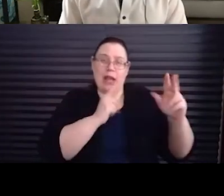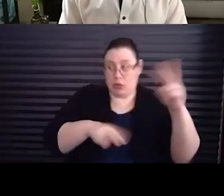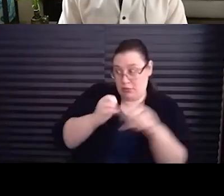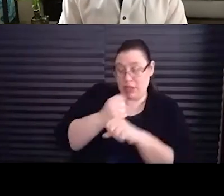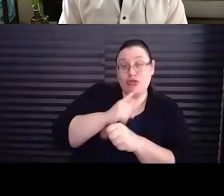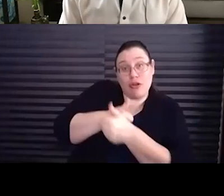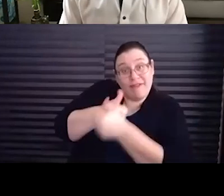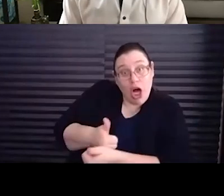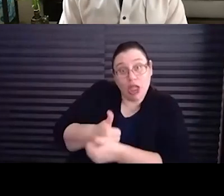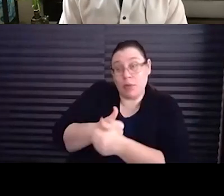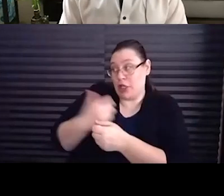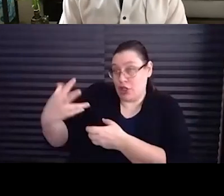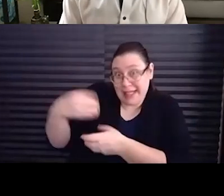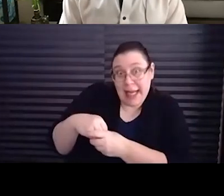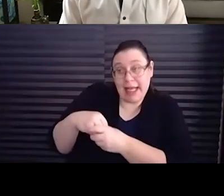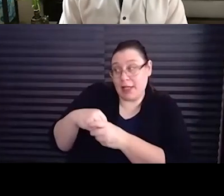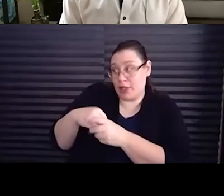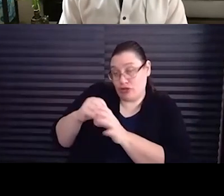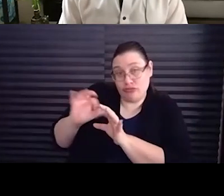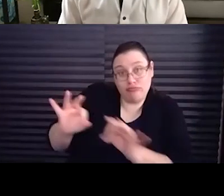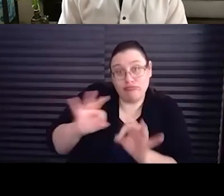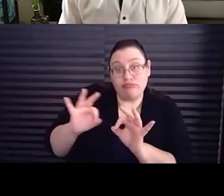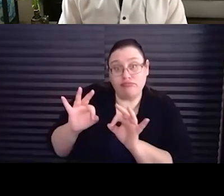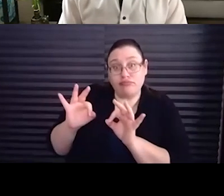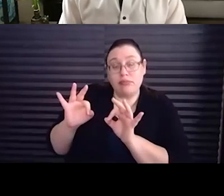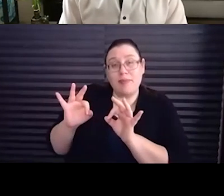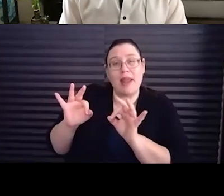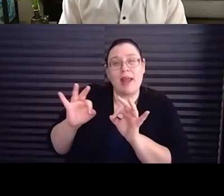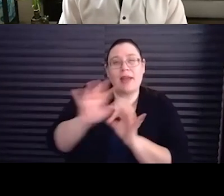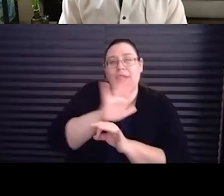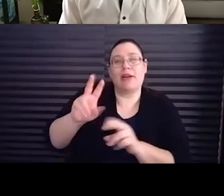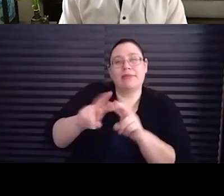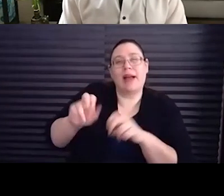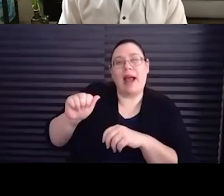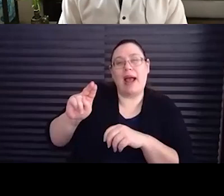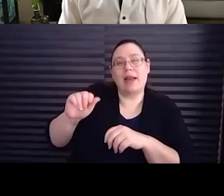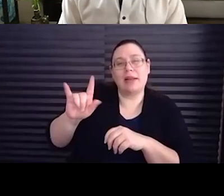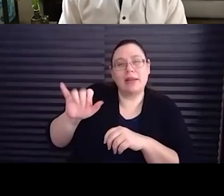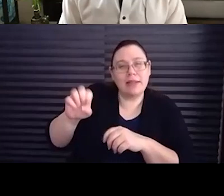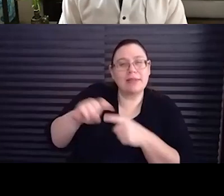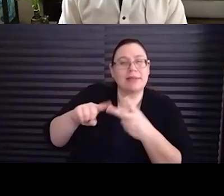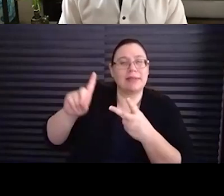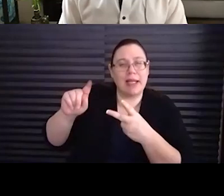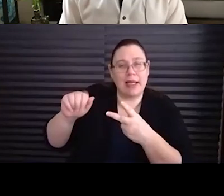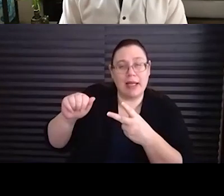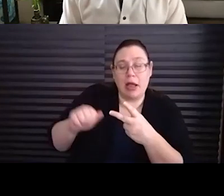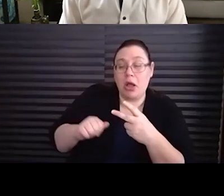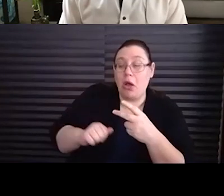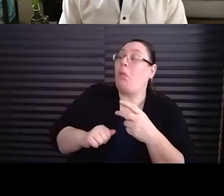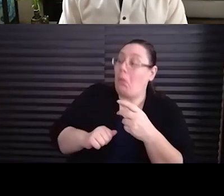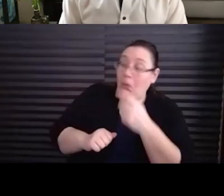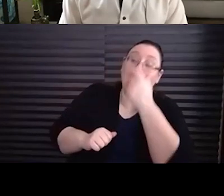your engagement rate, they can pull all this content, the analytics, the data about your accounts. And if they're interested, they'll let you know. So